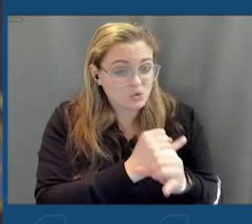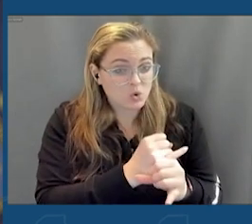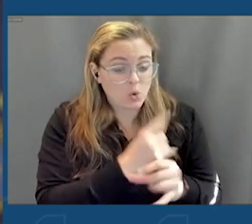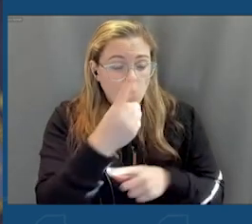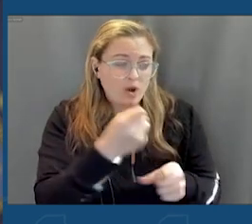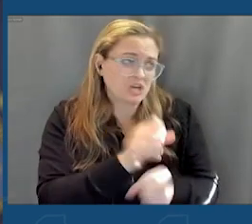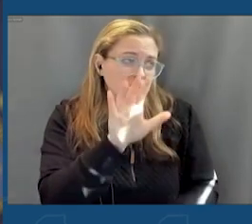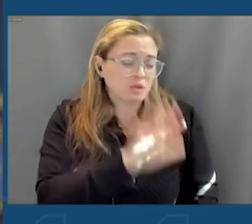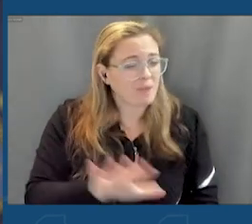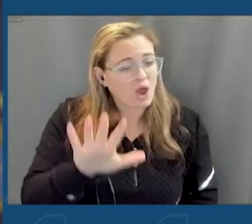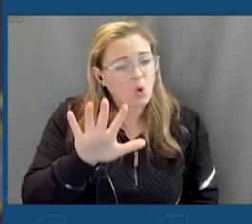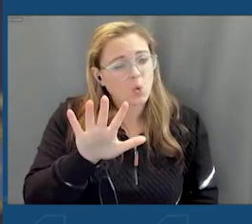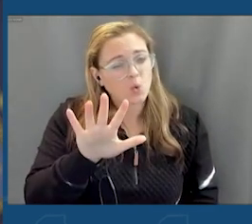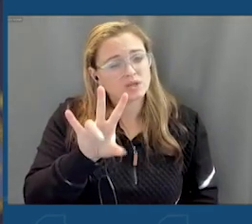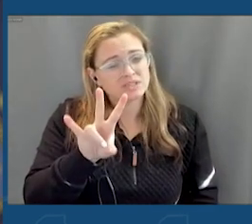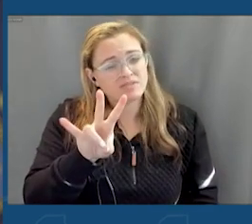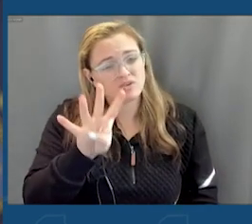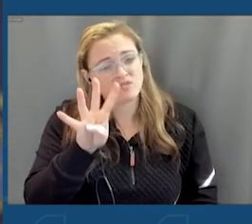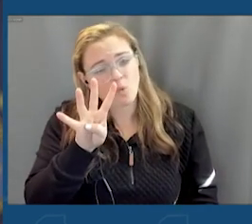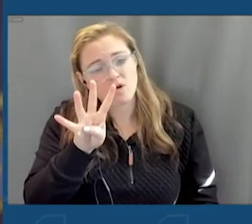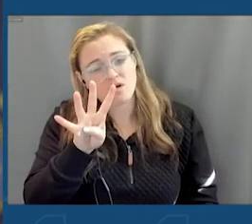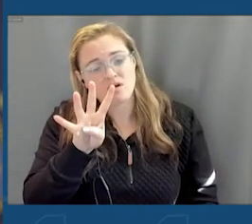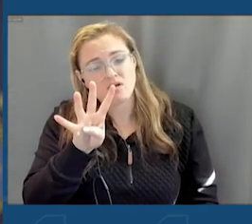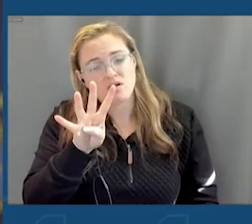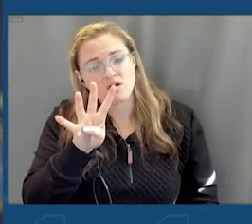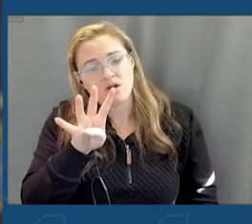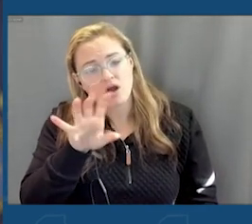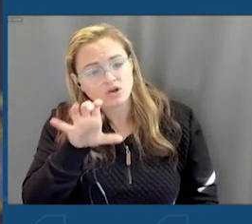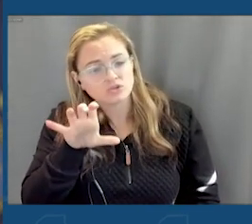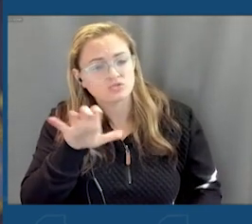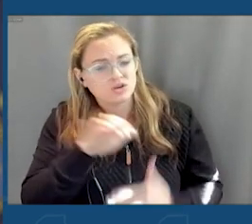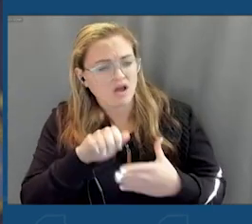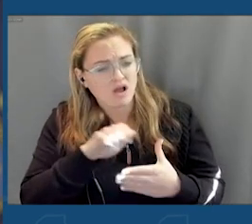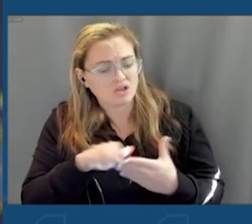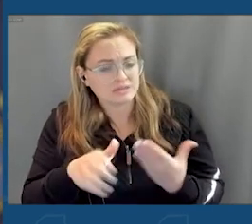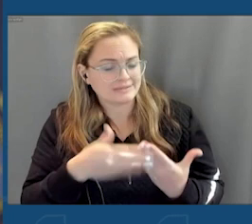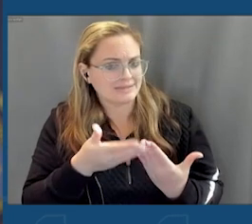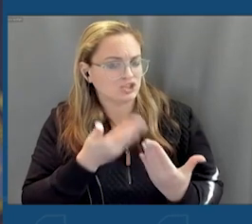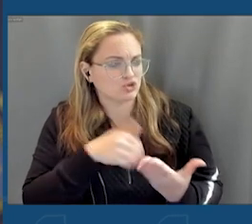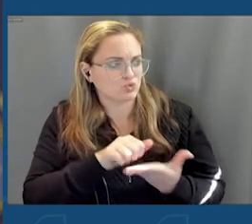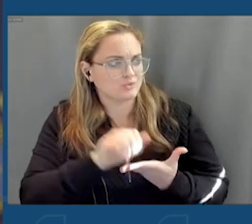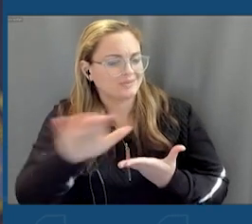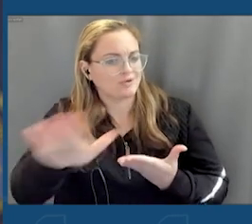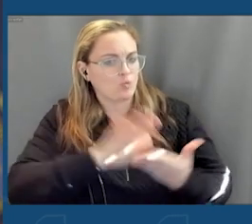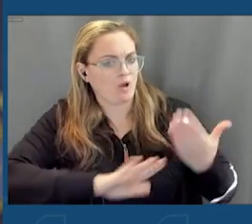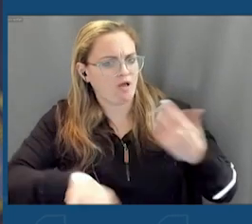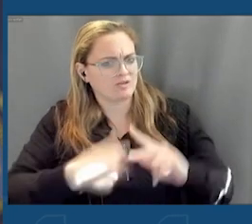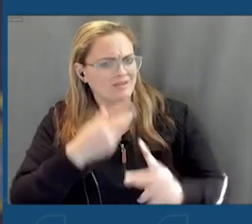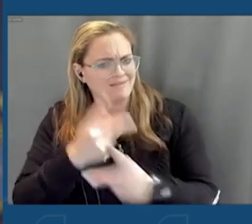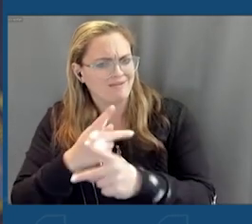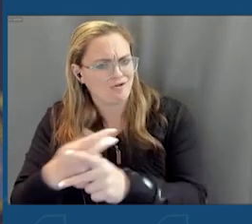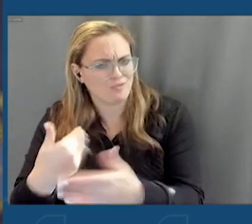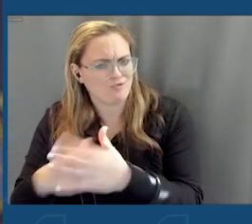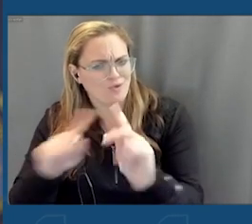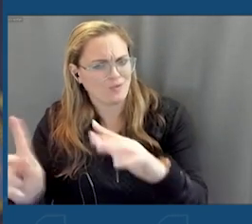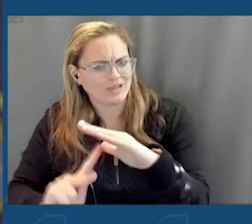about $7,400. It's easier to send your kid to college than to get them taken care of before they go to